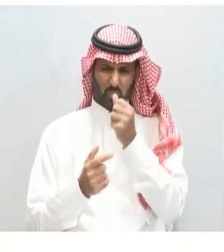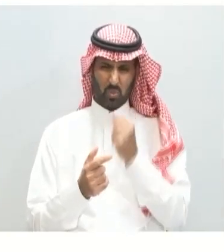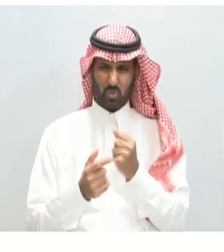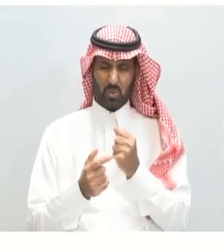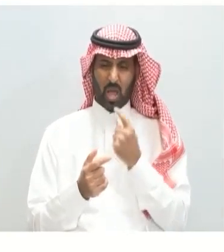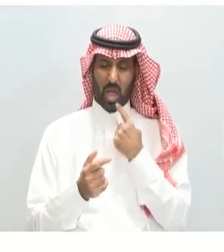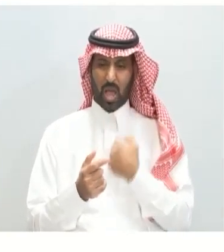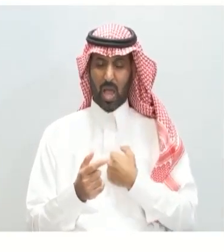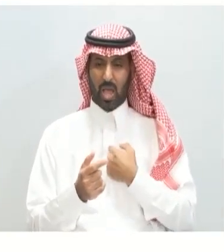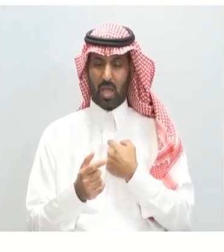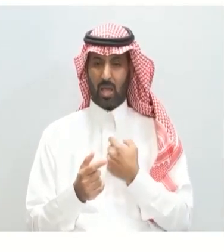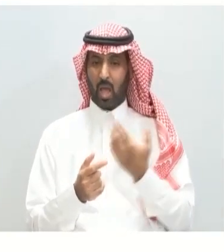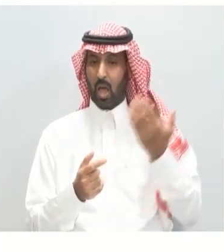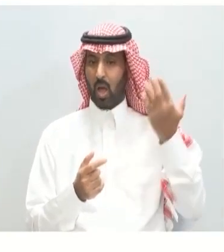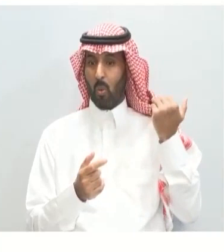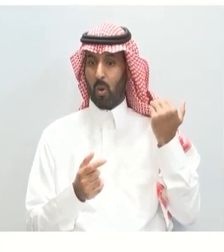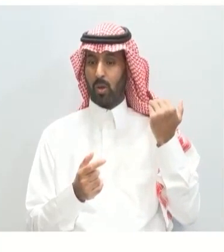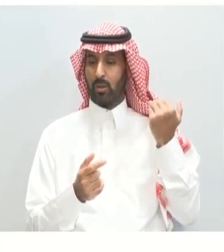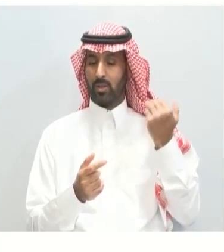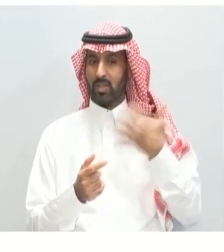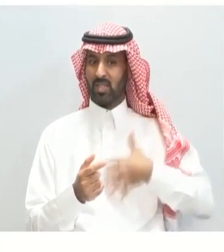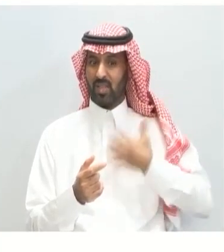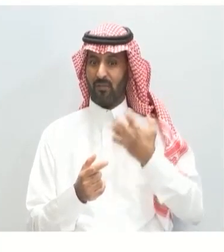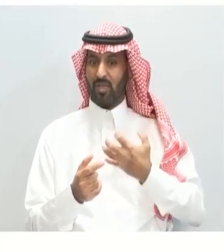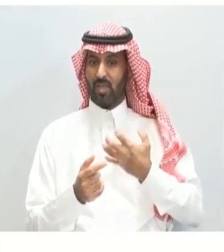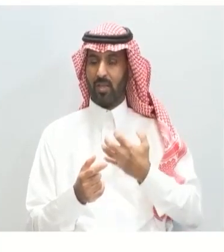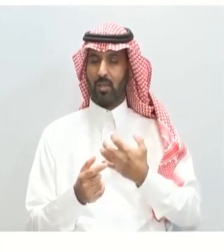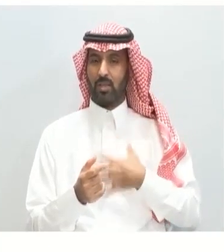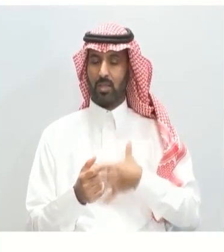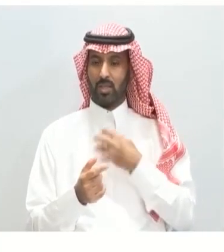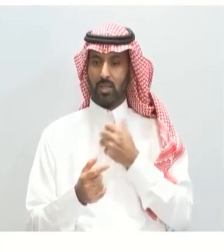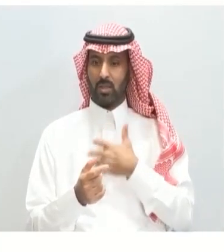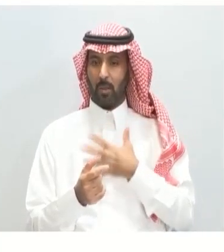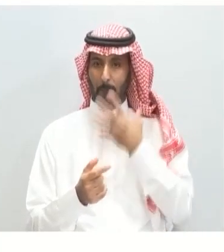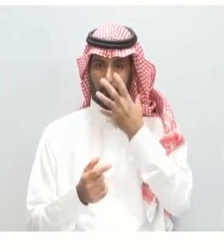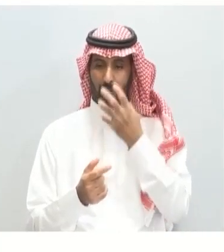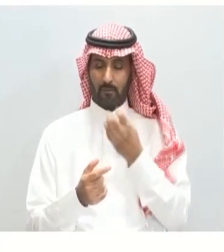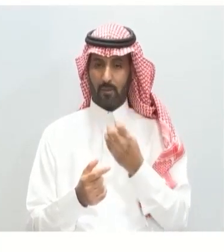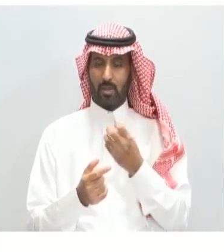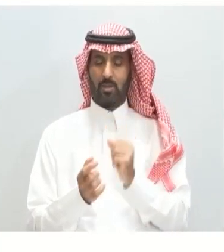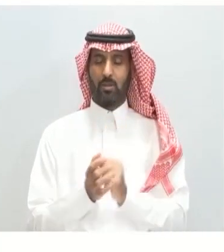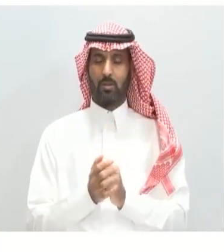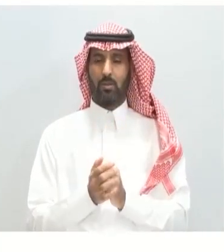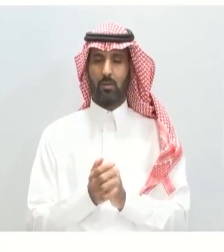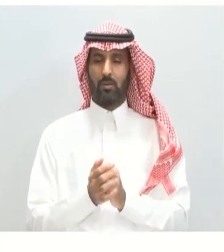So he's describing how does he feel, or how is he feeling. I was